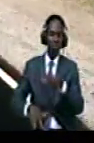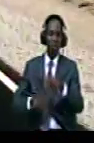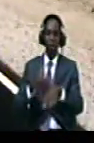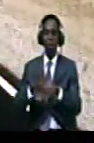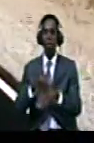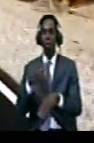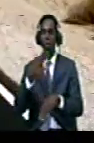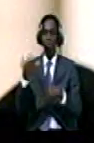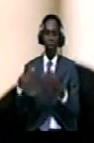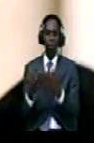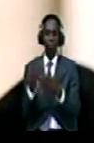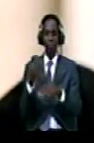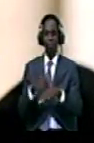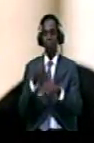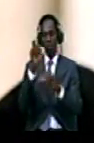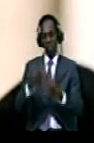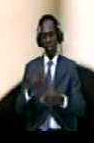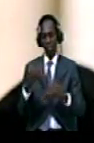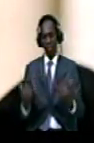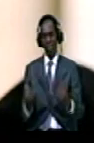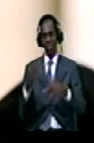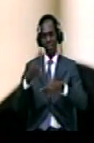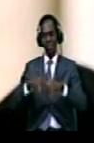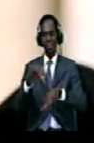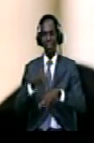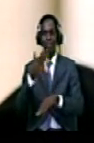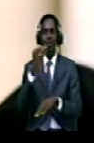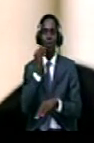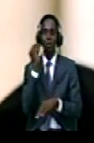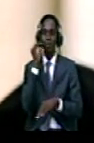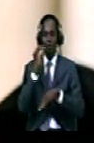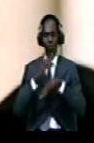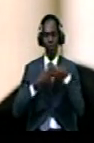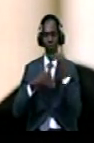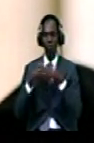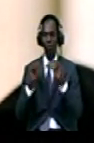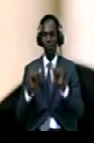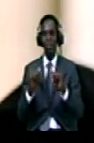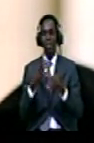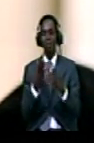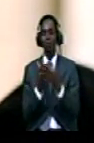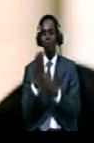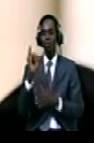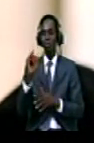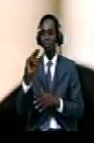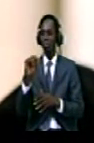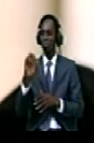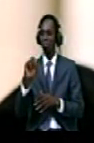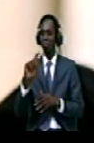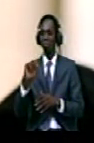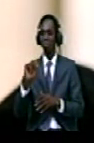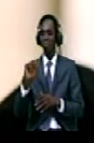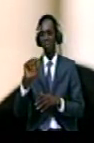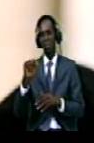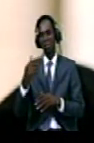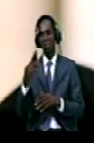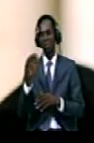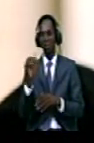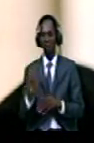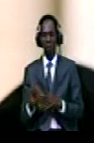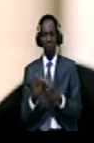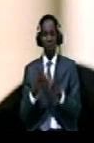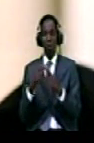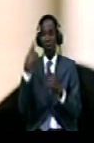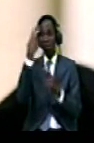time. You can sit down in the comfort of your home, and then Instagram, or it is Facebook, or it is whatever